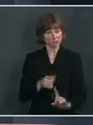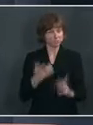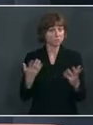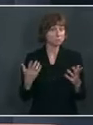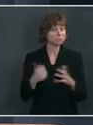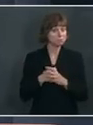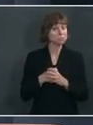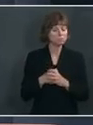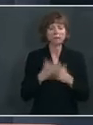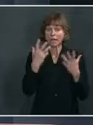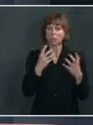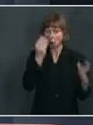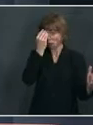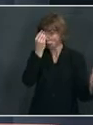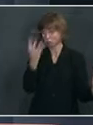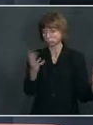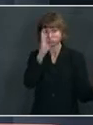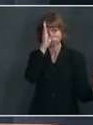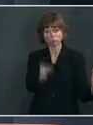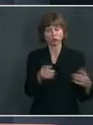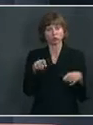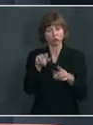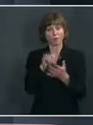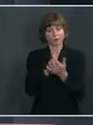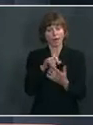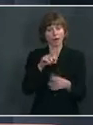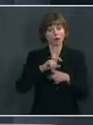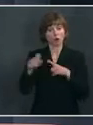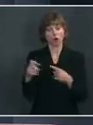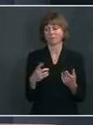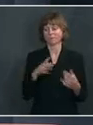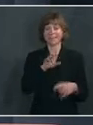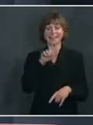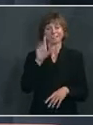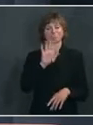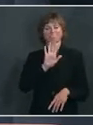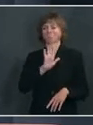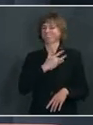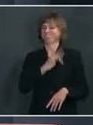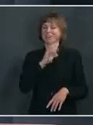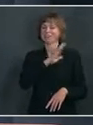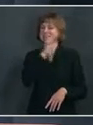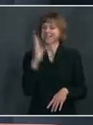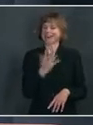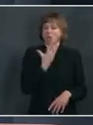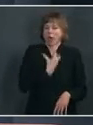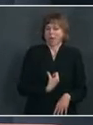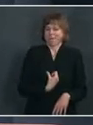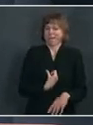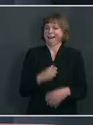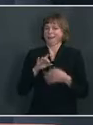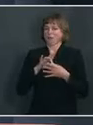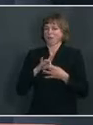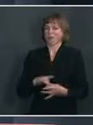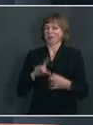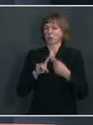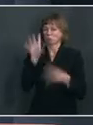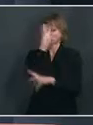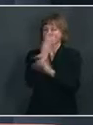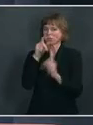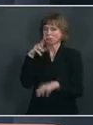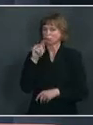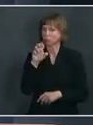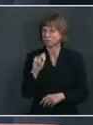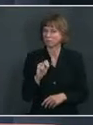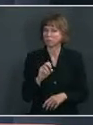to get across during that call. He has never held back as it relates to President Putin or